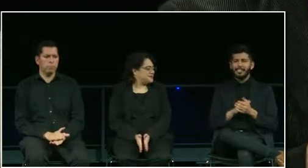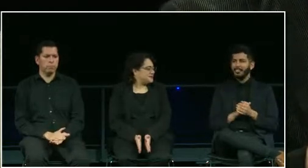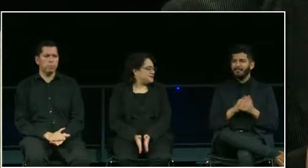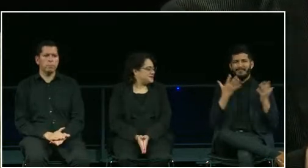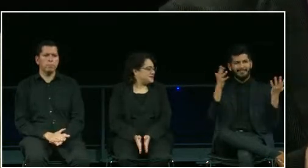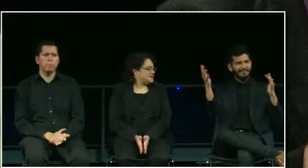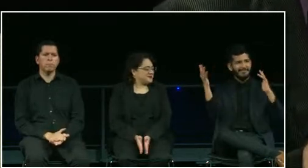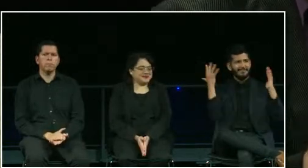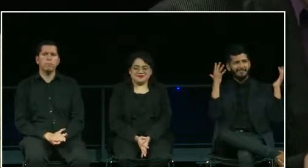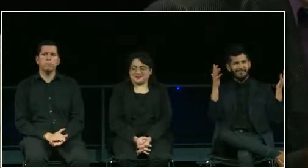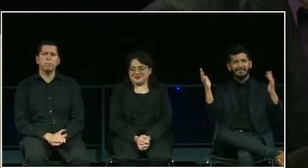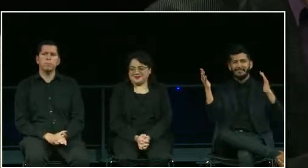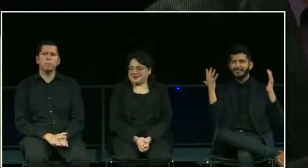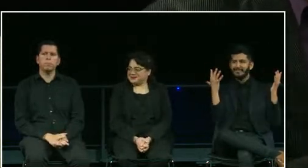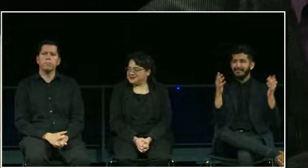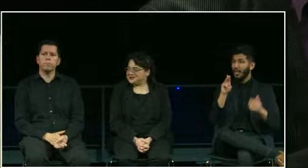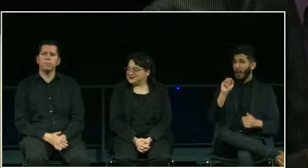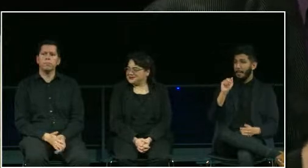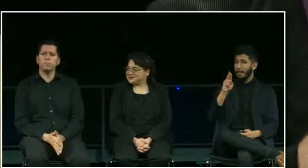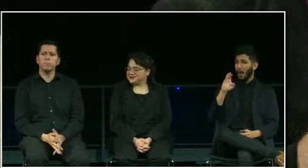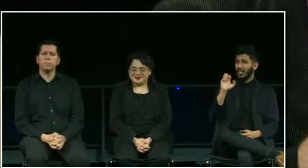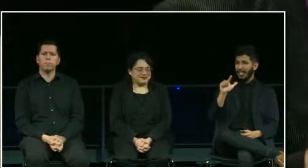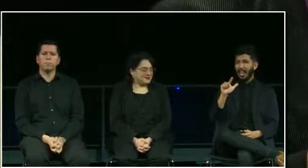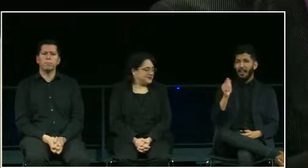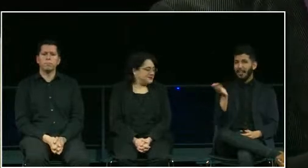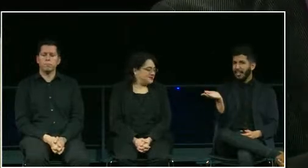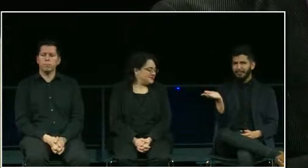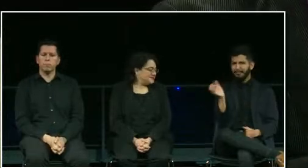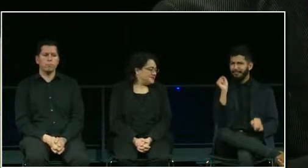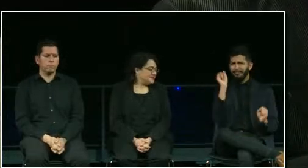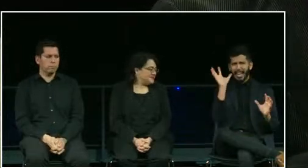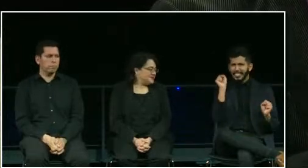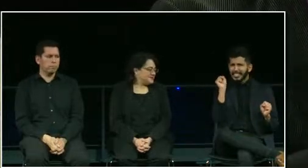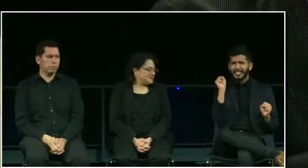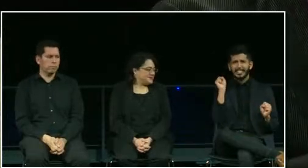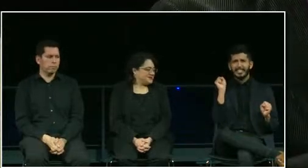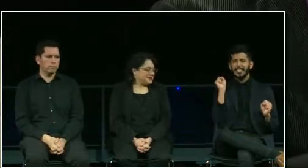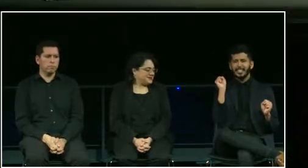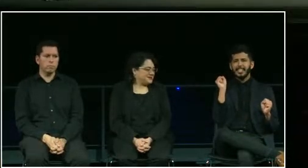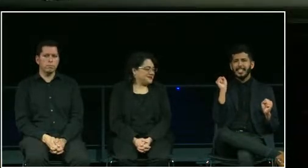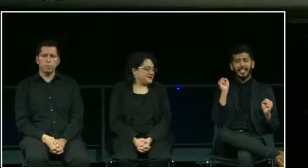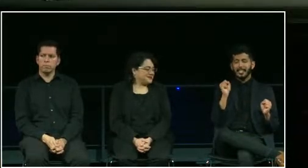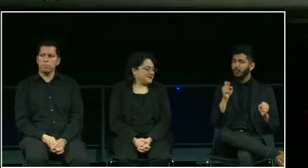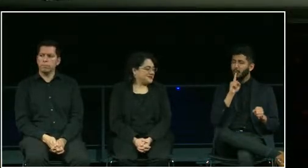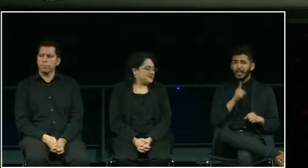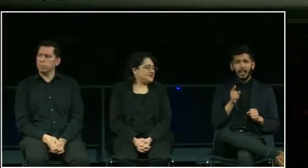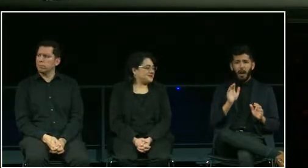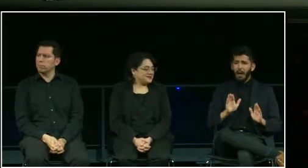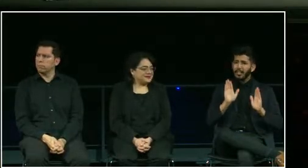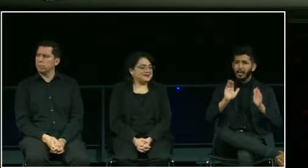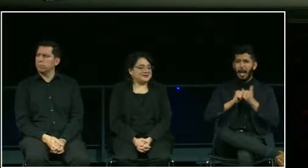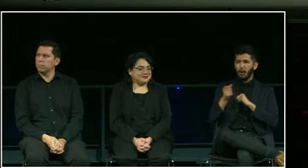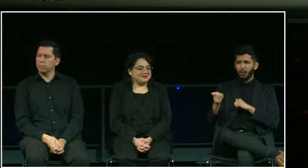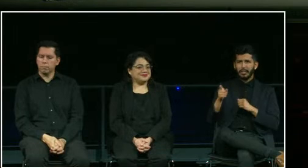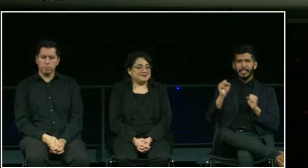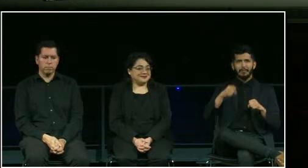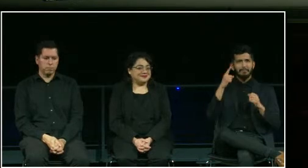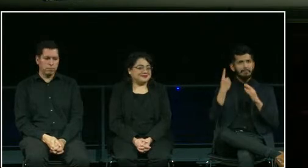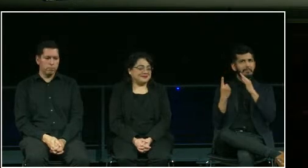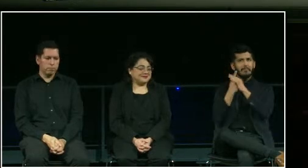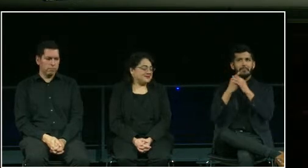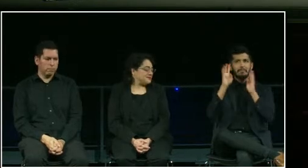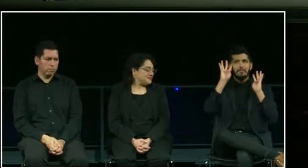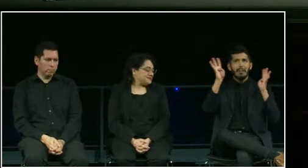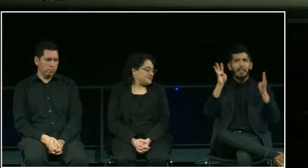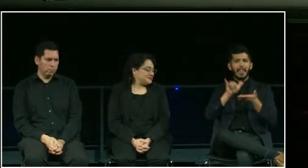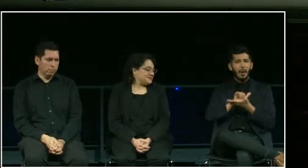with Marcel, incredible. I mean, it's amazing that you guys could make that movie.